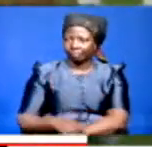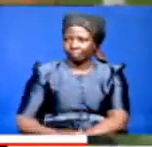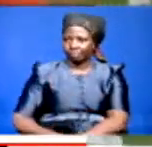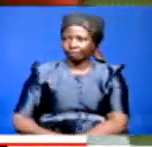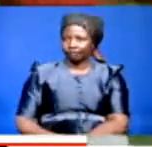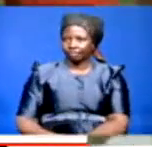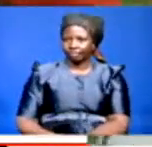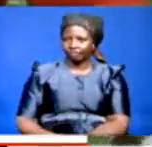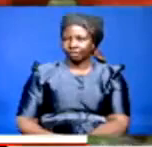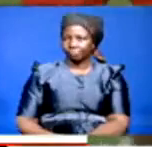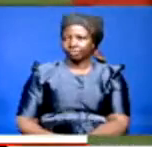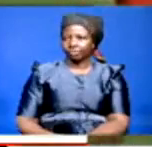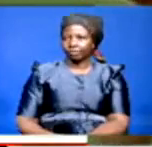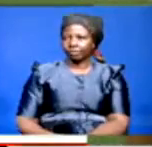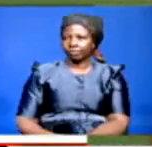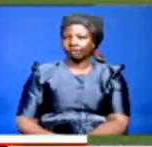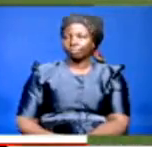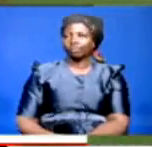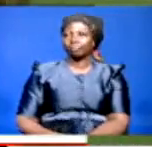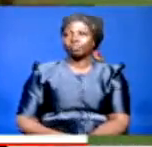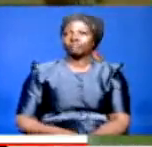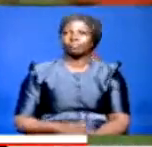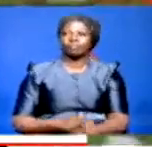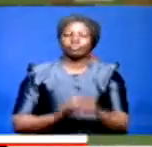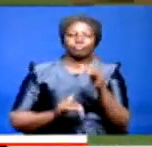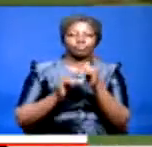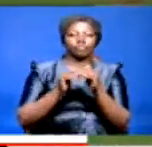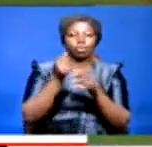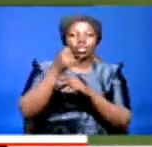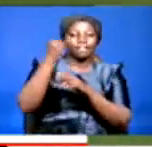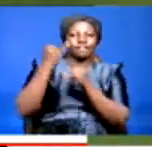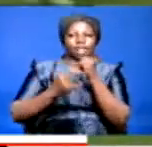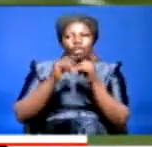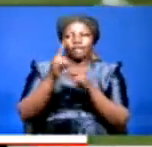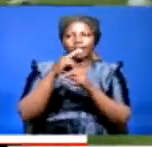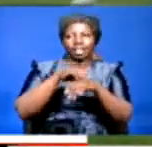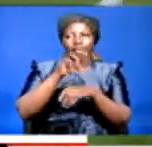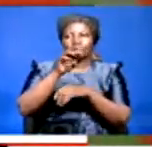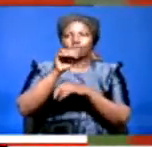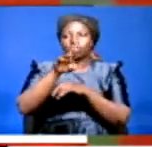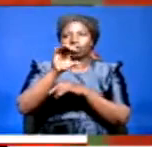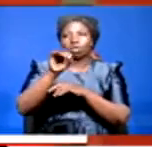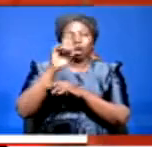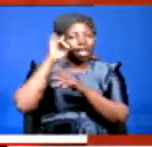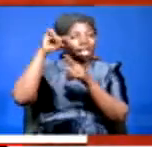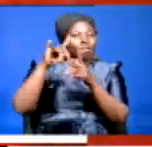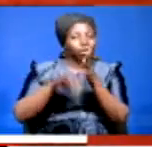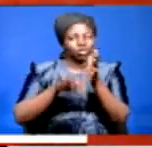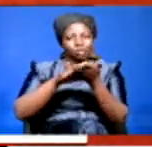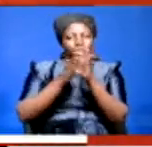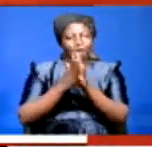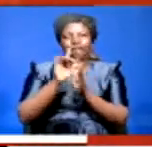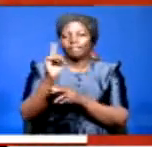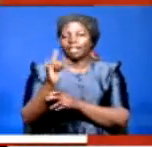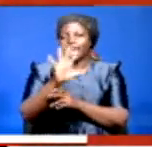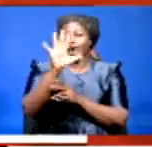Spain on penalties to reach the FIFA World Cup quarterfinals for the first time. Morocco are seeking to become the competition's first African semi-finalists.